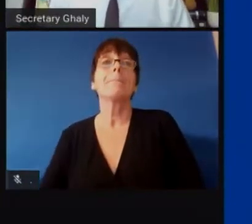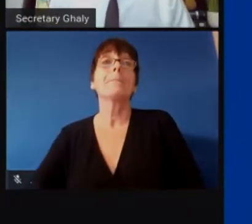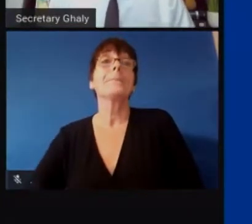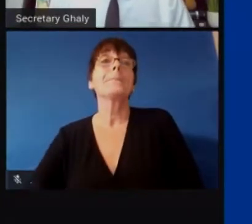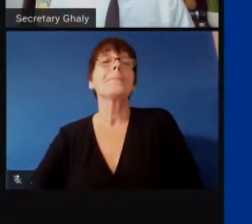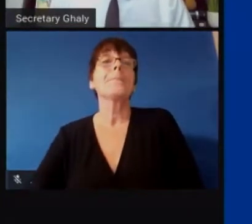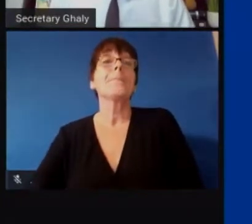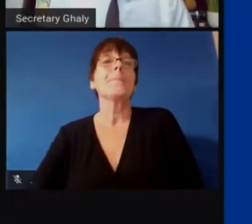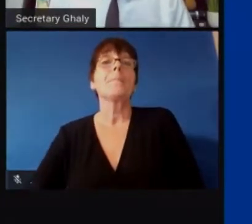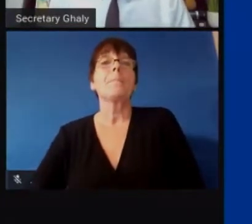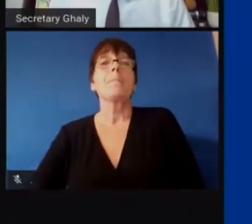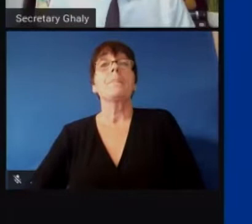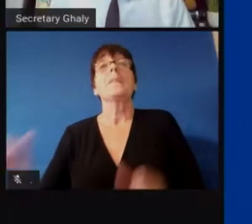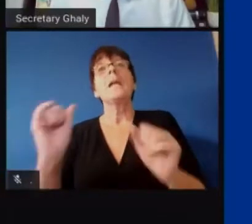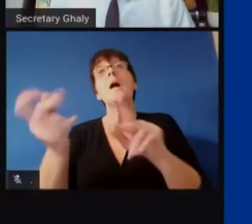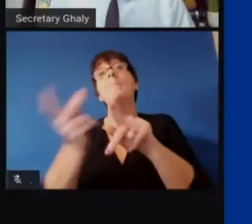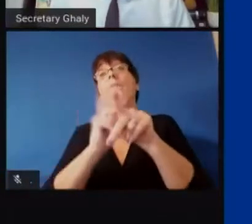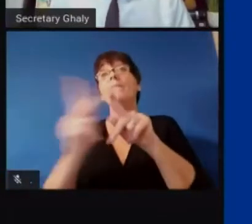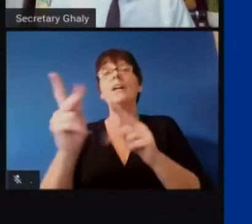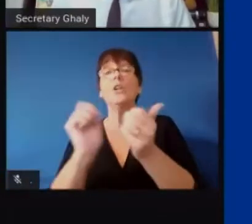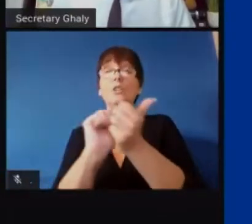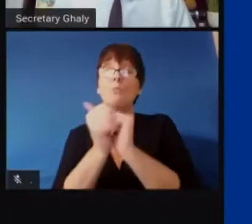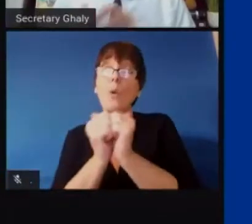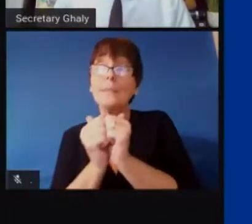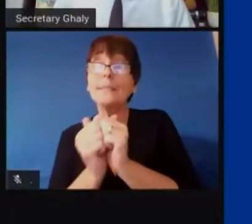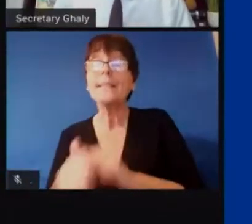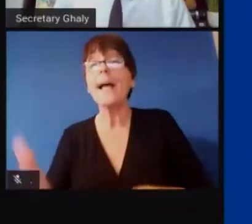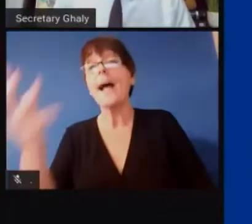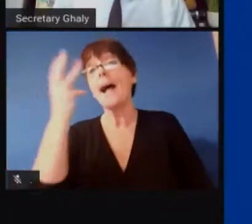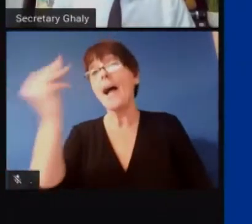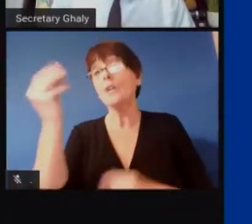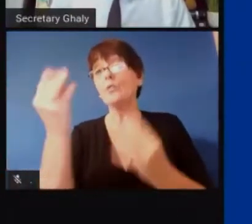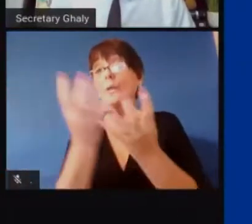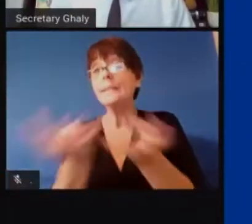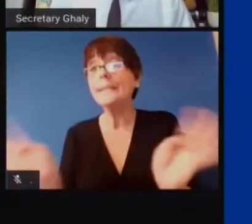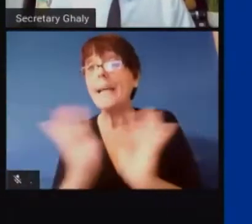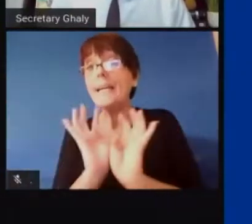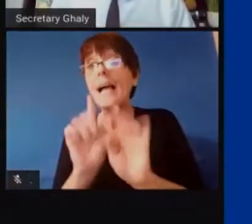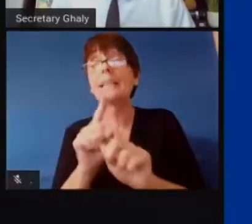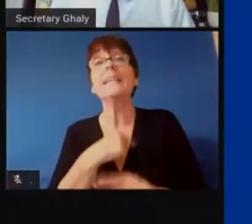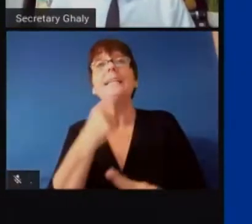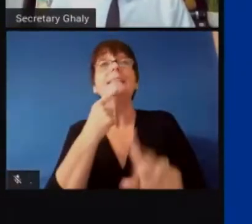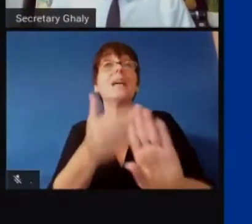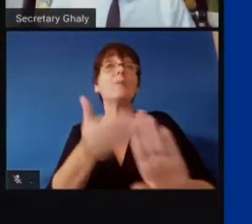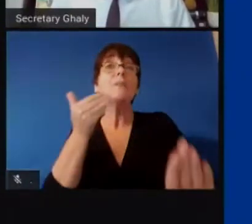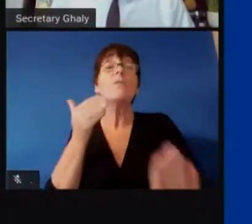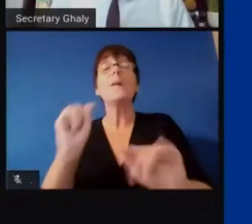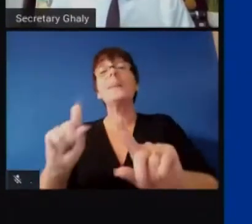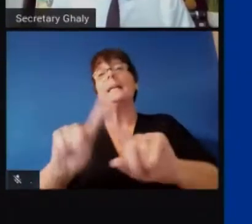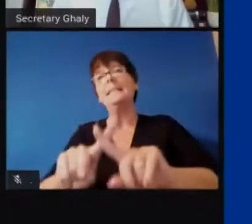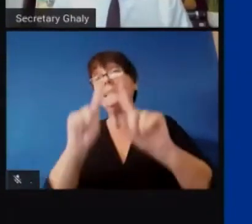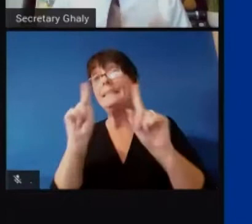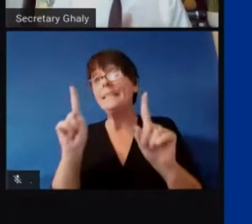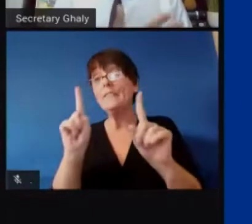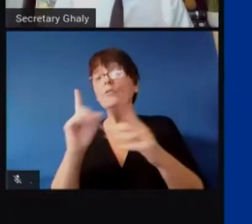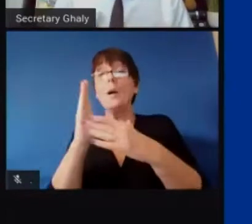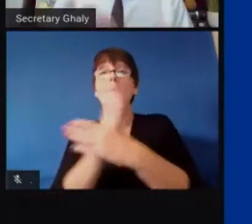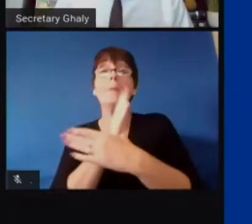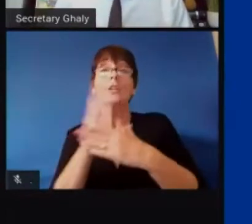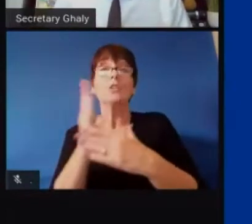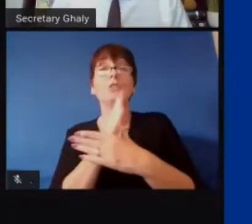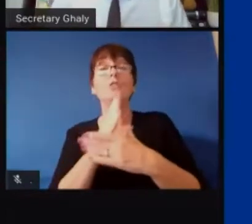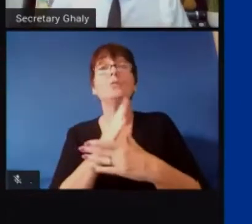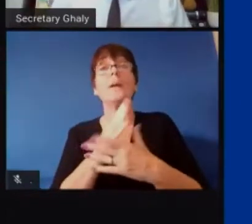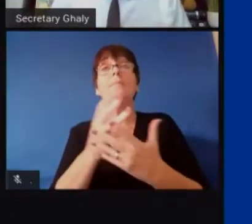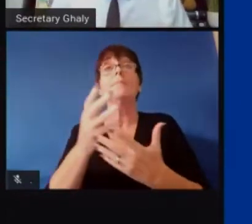Moving now to professional sports and outdoor stadiums, just as I'd alluded to, the difference in the random